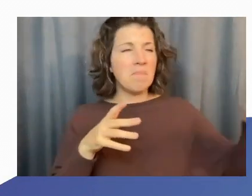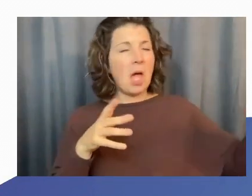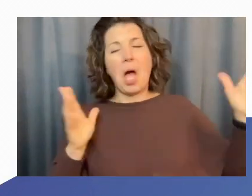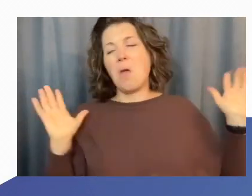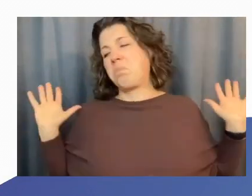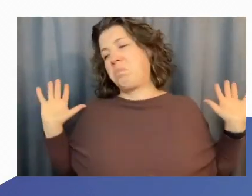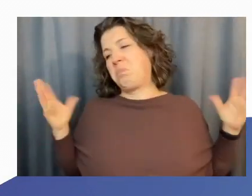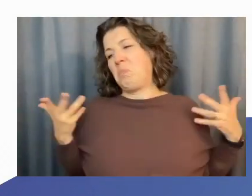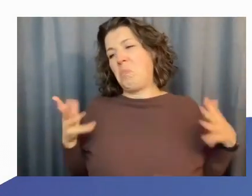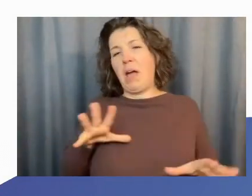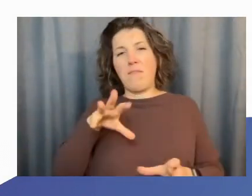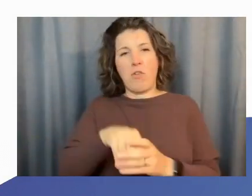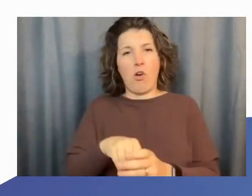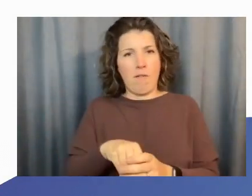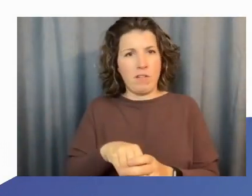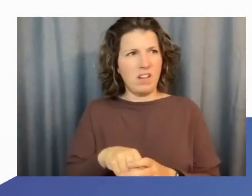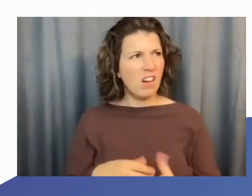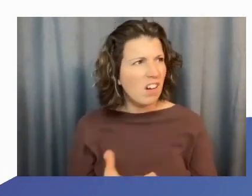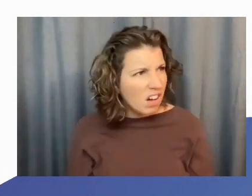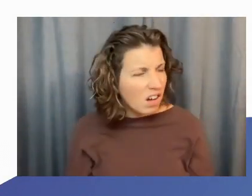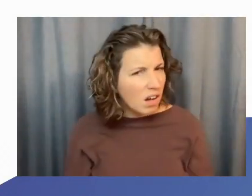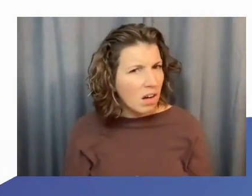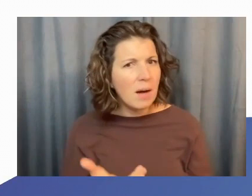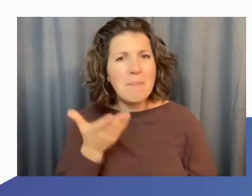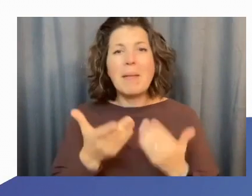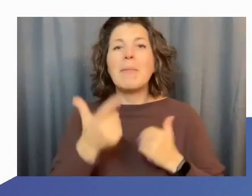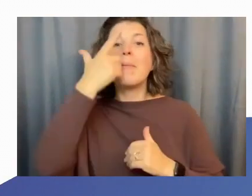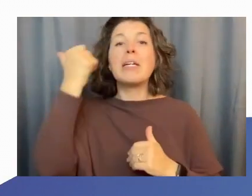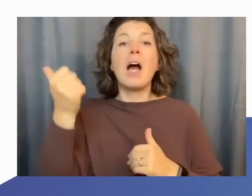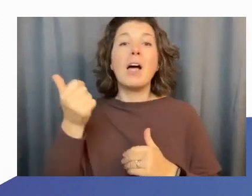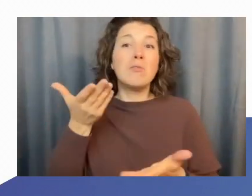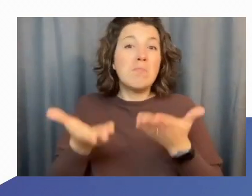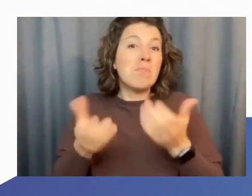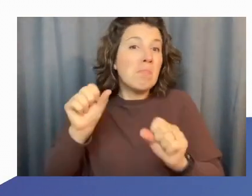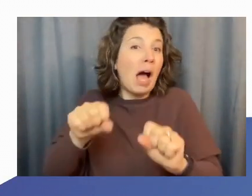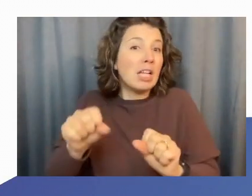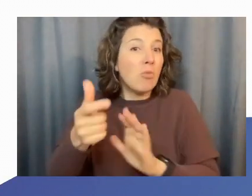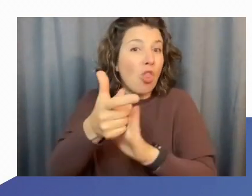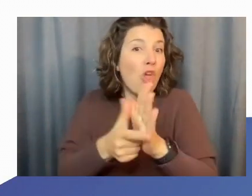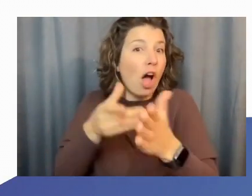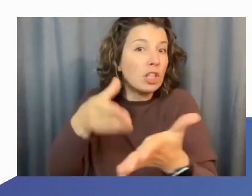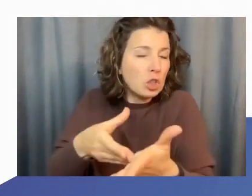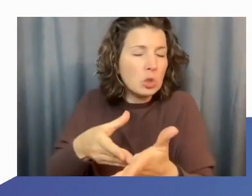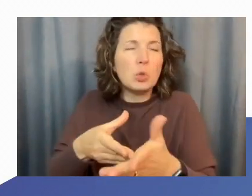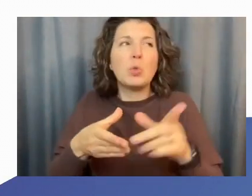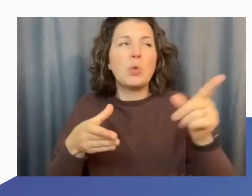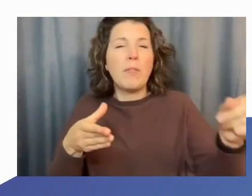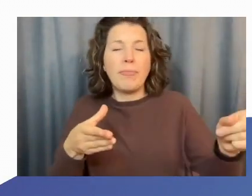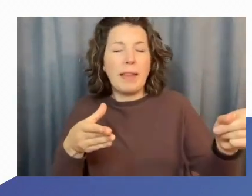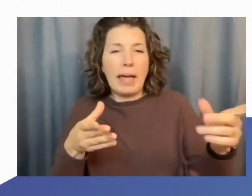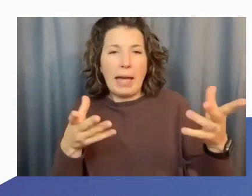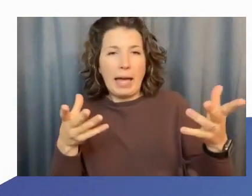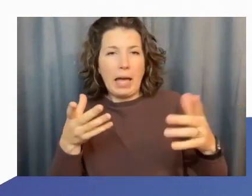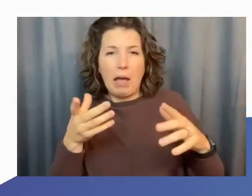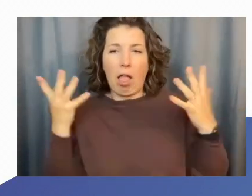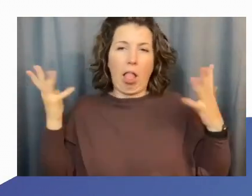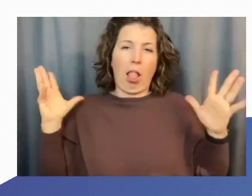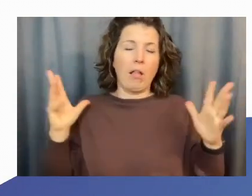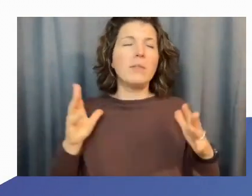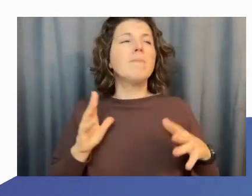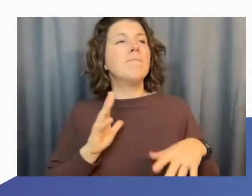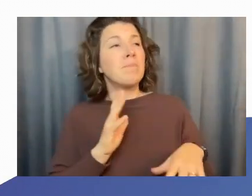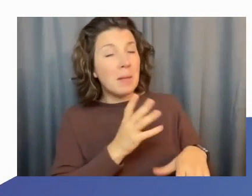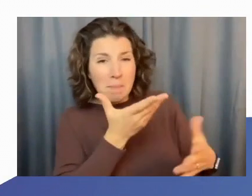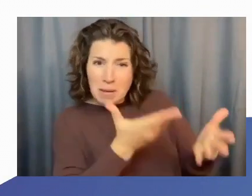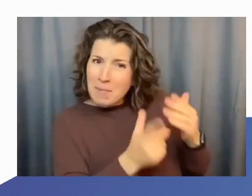had the plague because of the impending lawsuit, I thought. They could have given me exercises to do at home, provided the